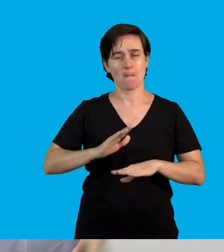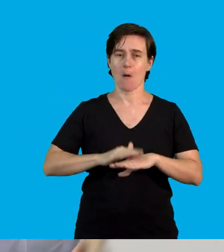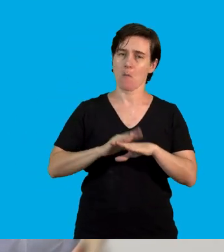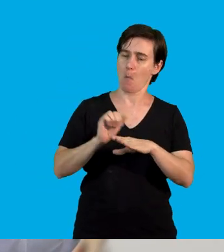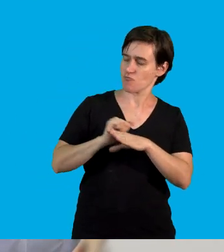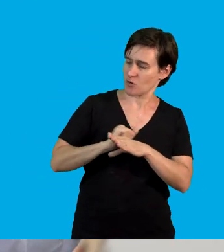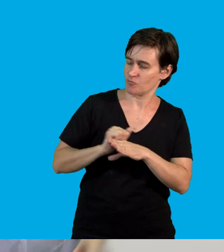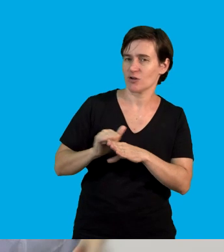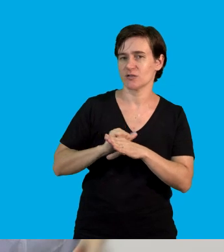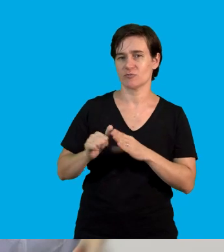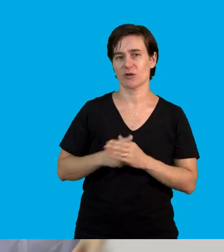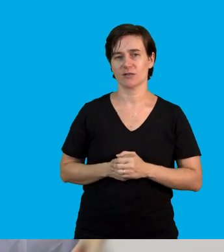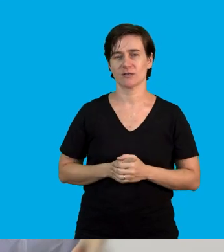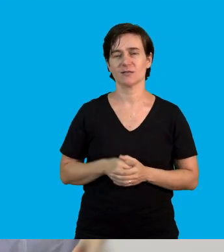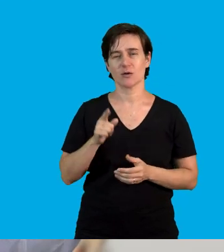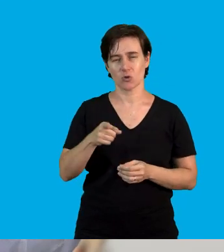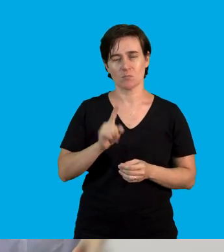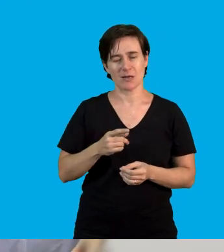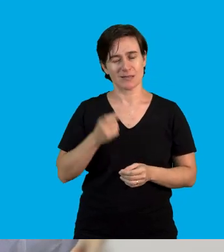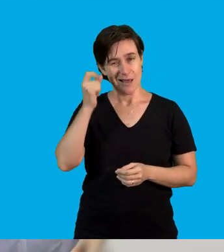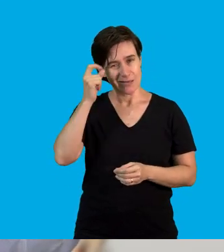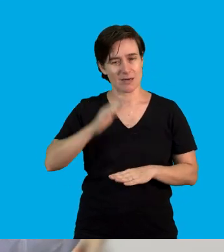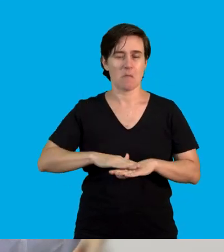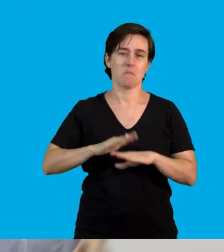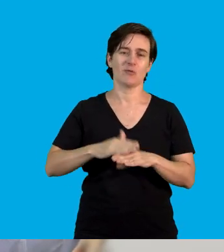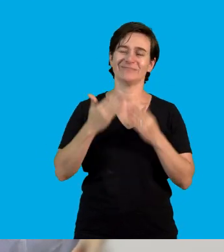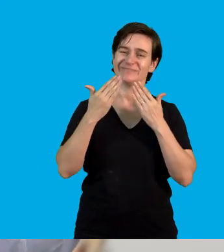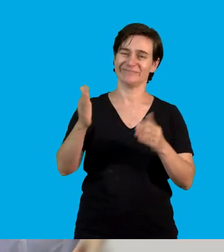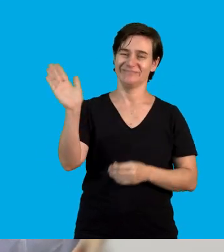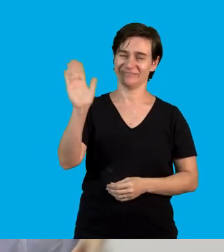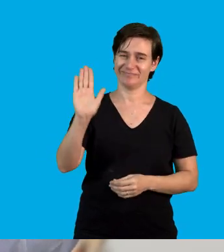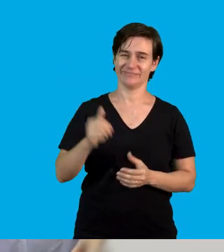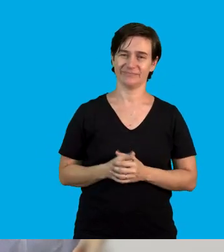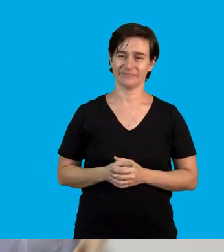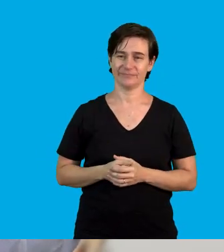more practice wherever you are and be able to understand further.